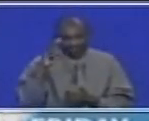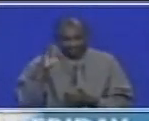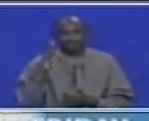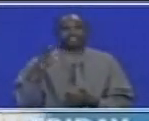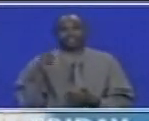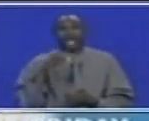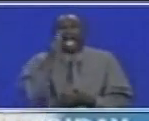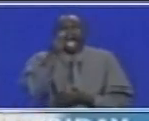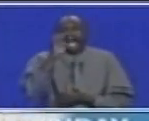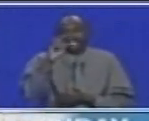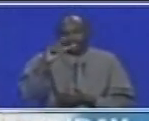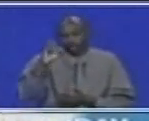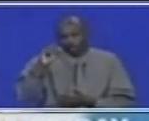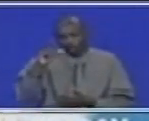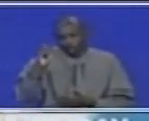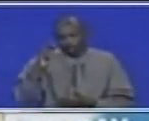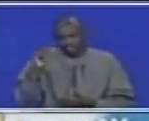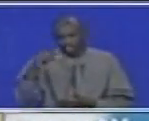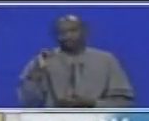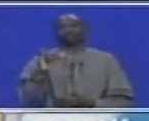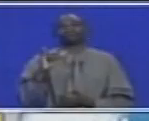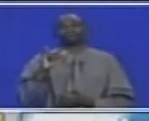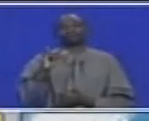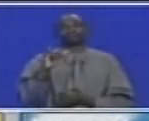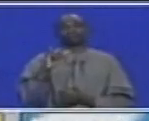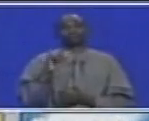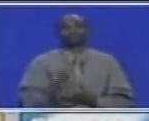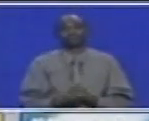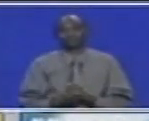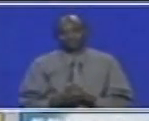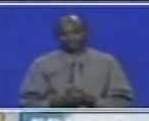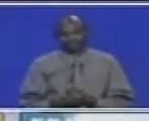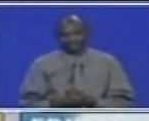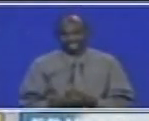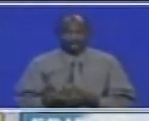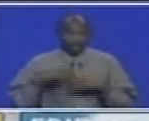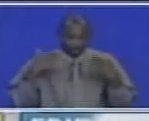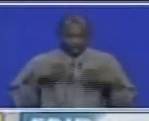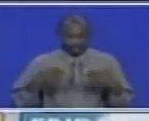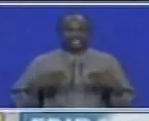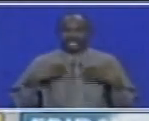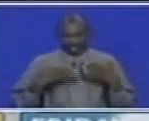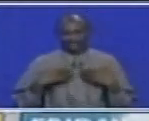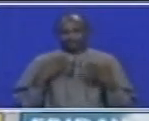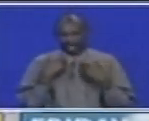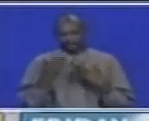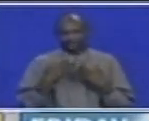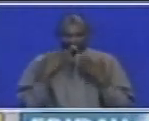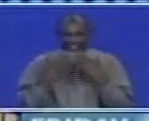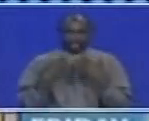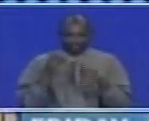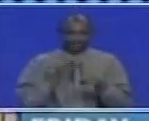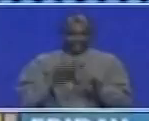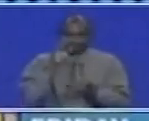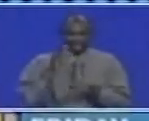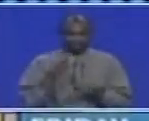or archipelago, not arch in this case. All right. Well, it's always a pleasure having you. Thank you very much for your time.